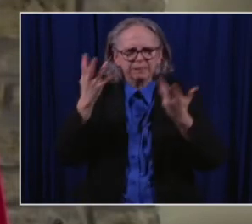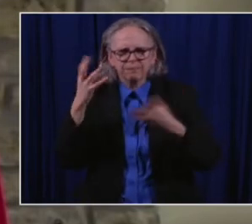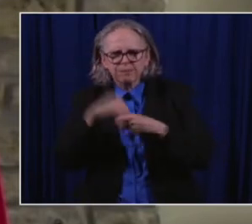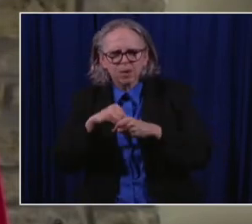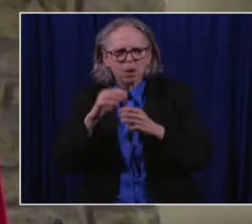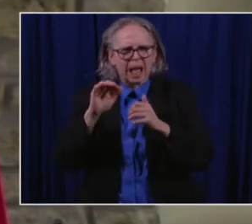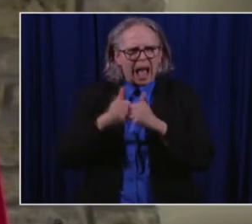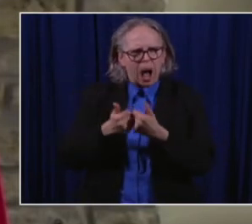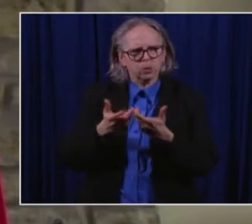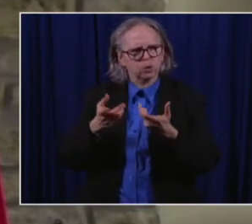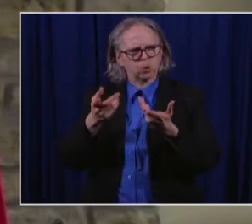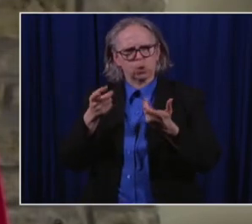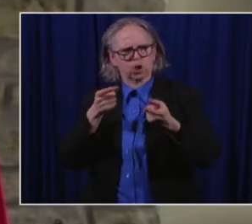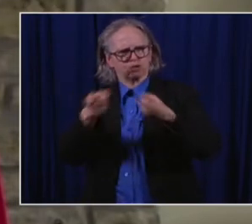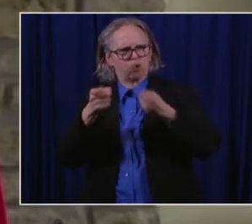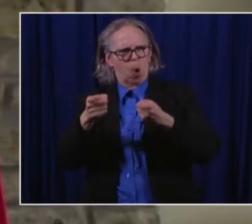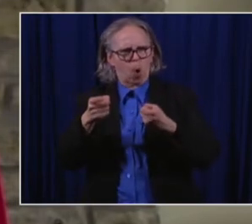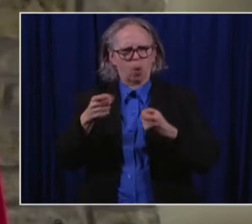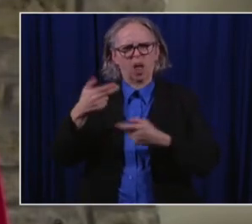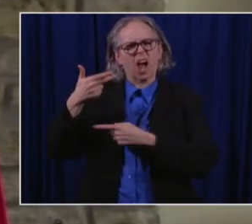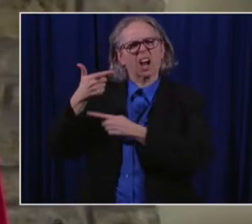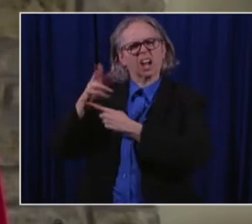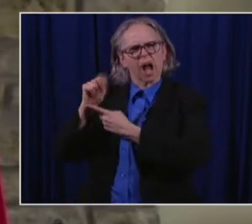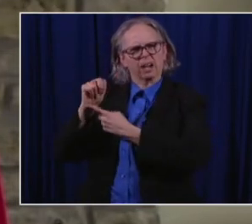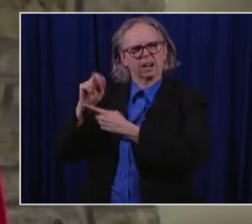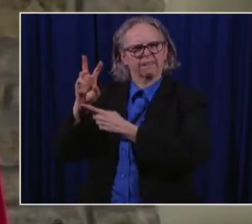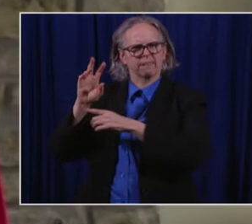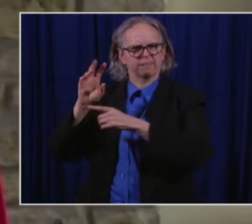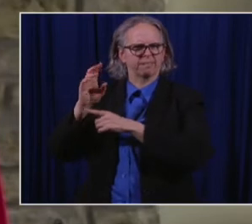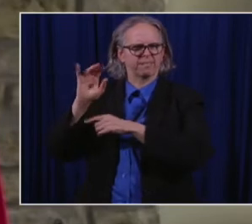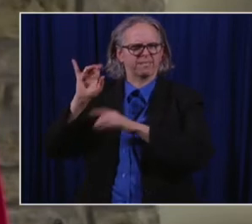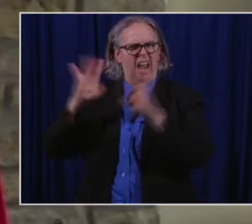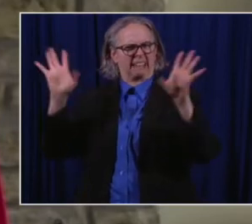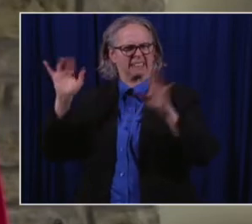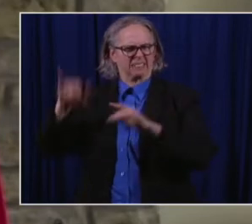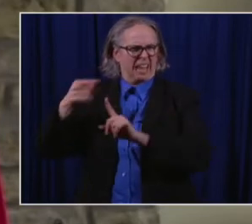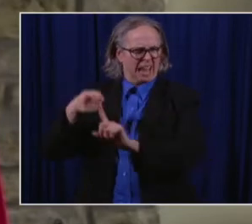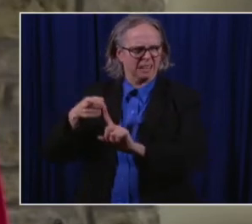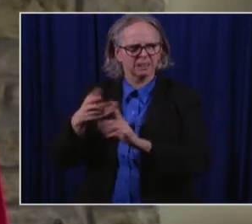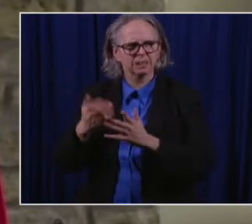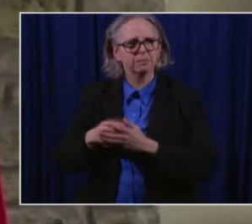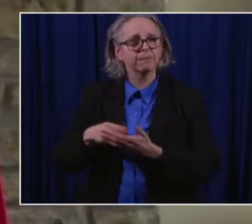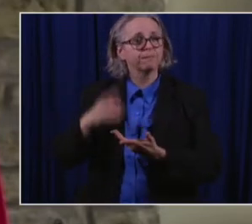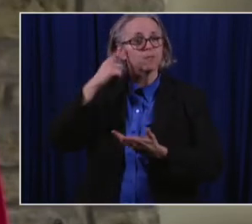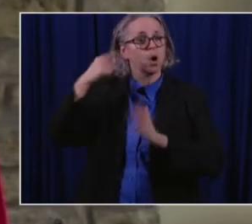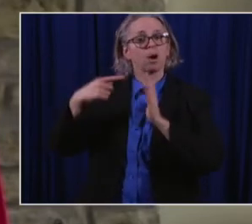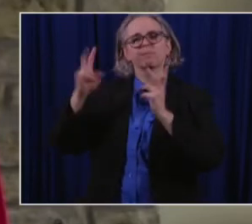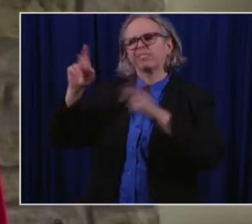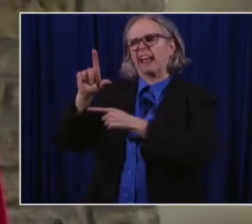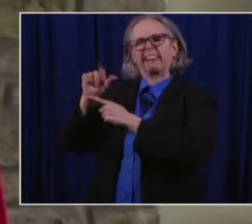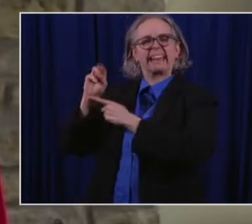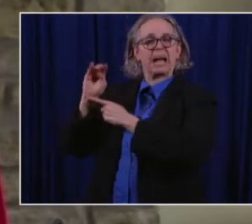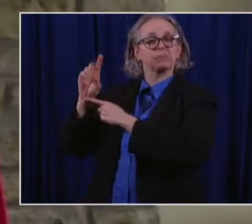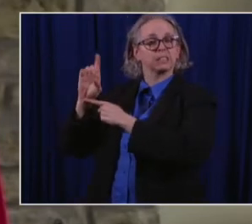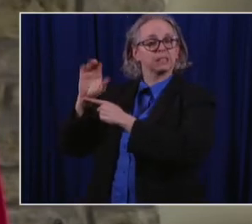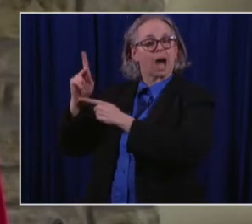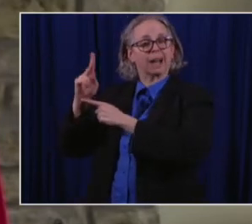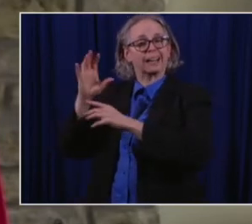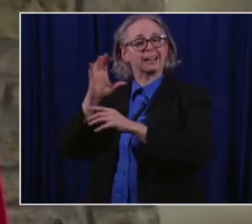some amazing things can happen in a lame duck session. So we'll see.